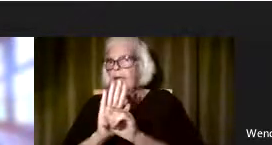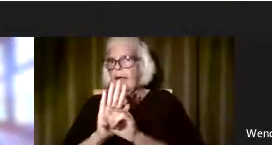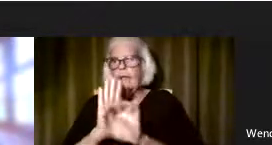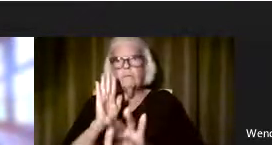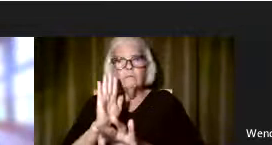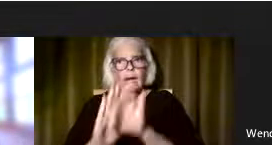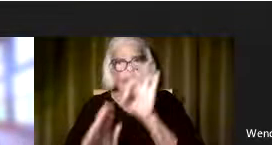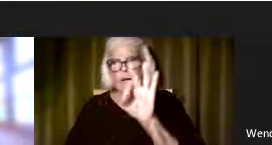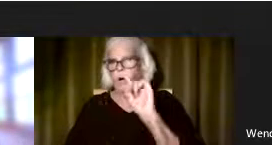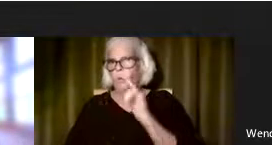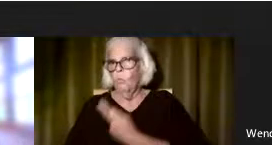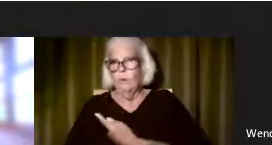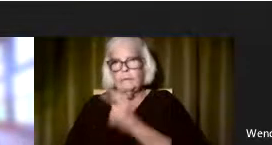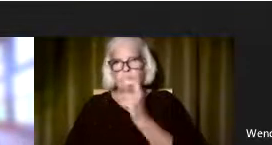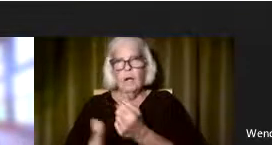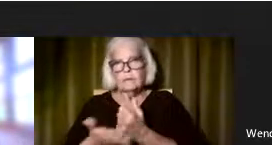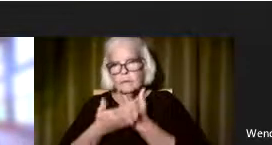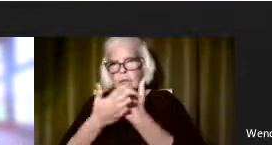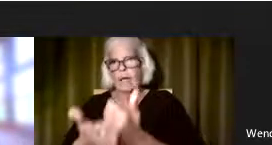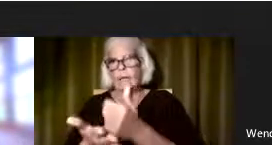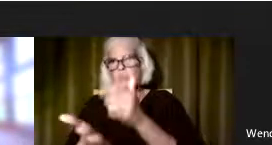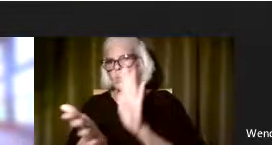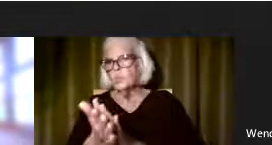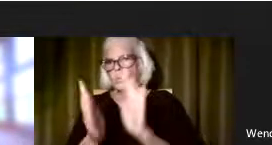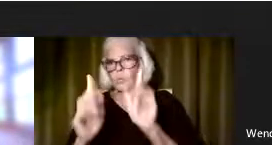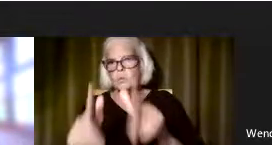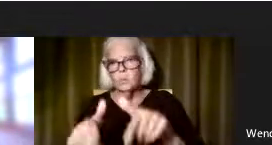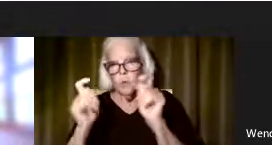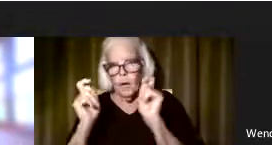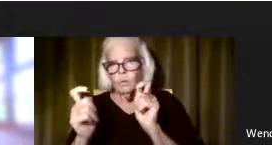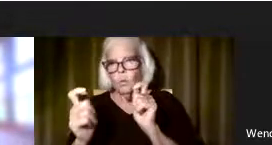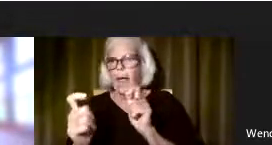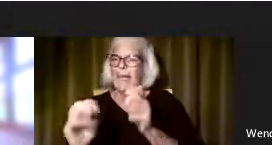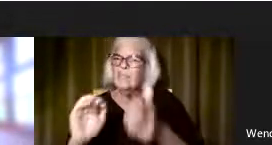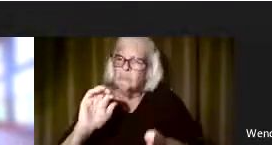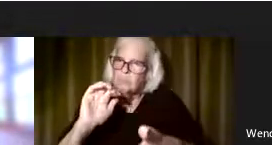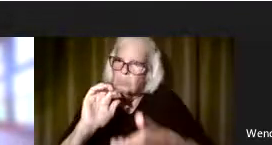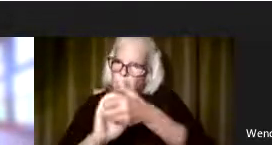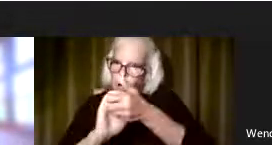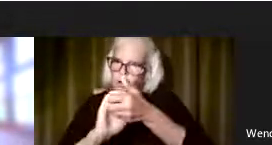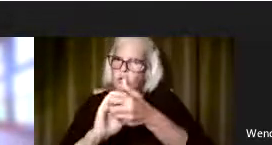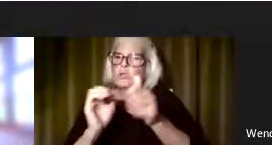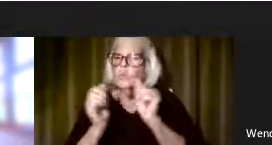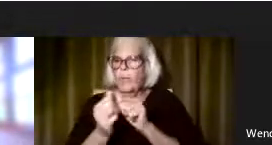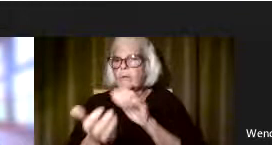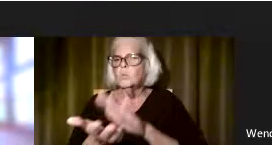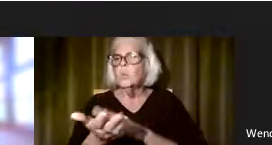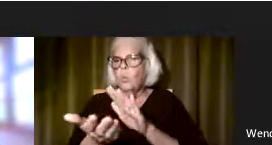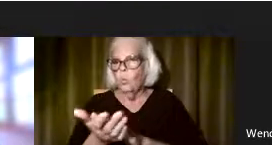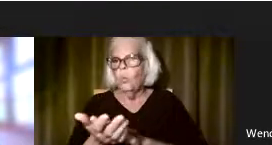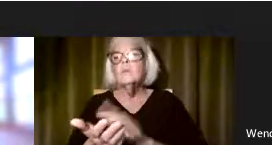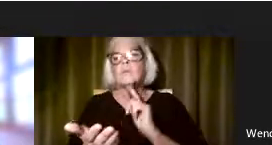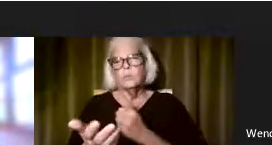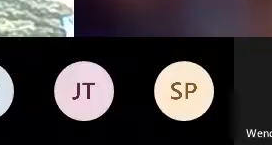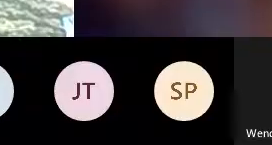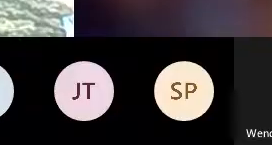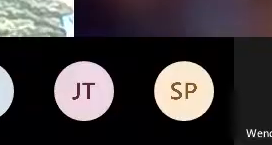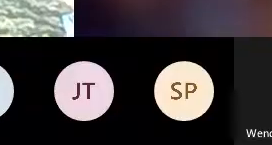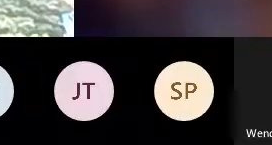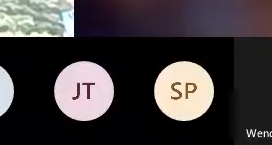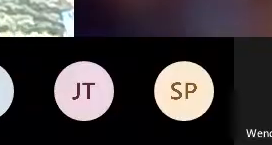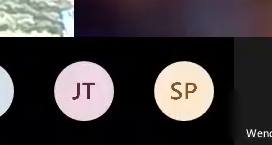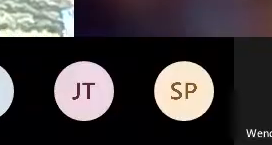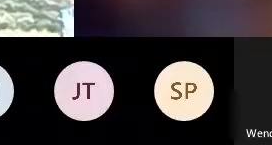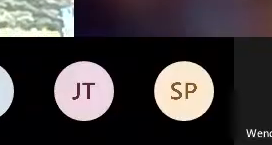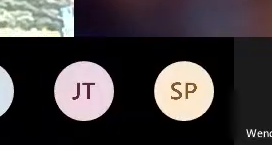partner in the response. So I know that we've had a lot of changes and we've